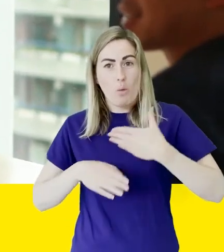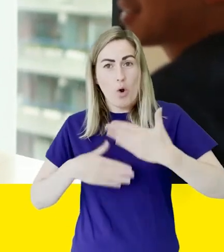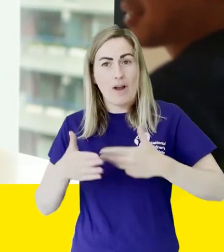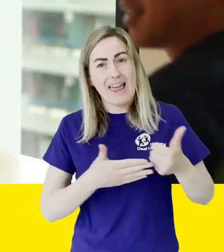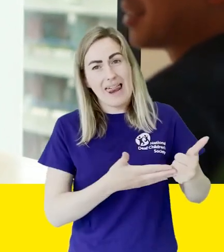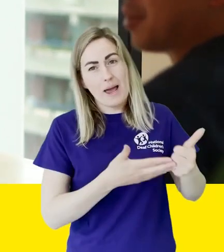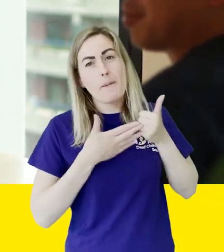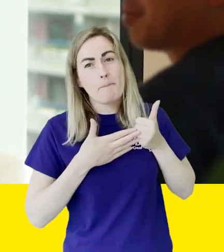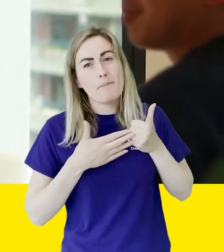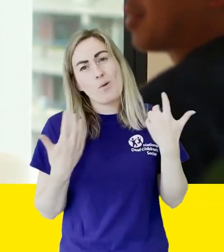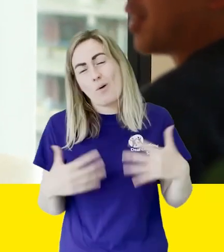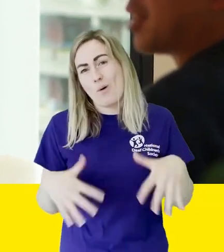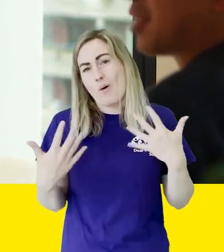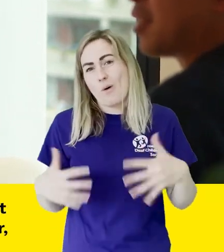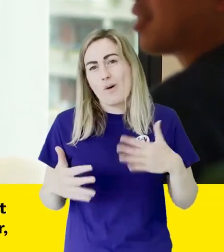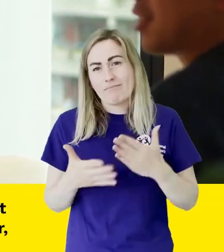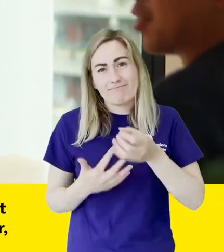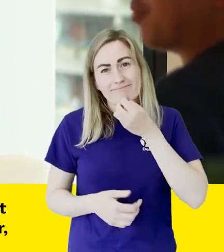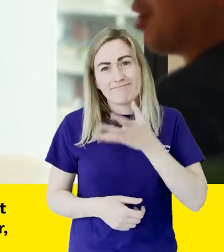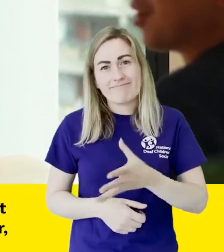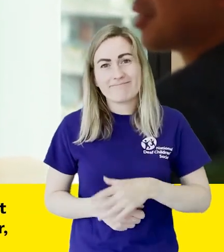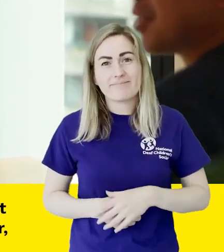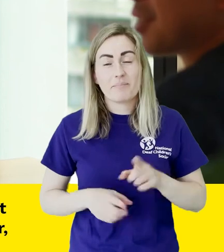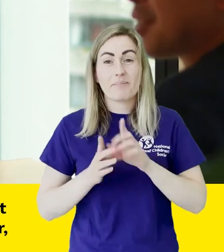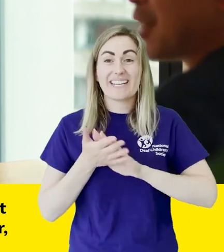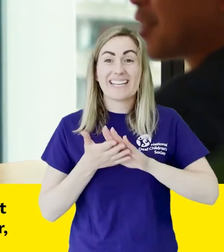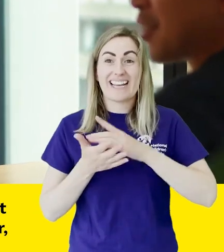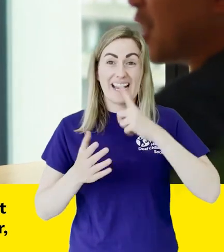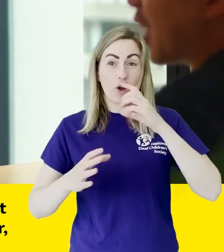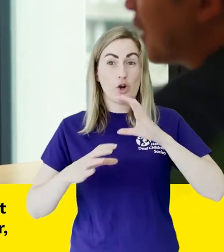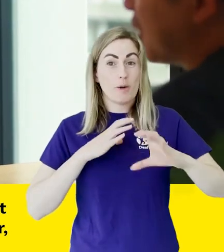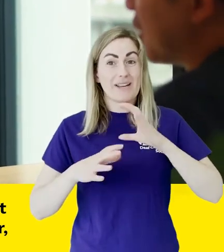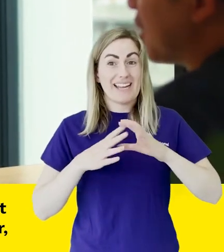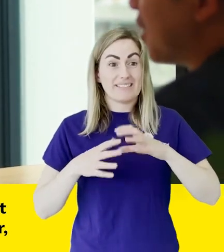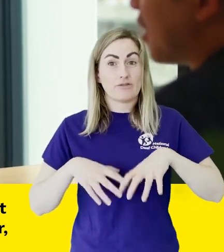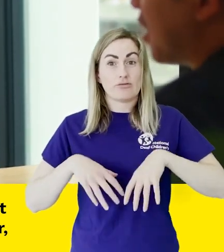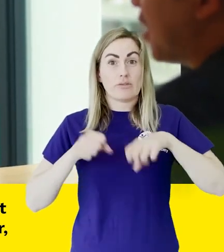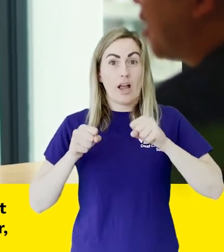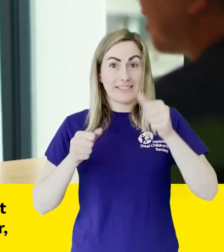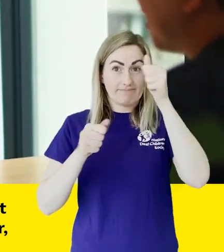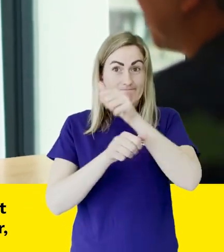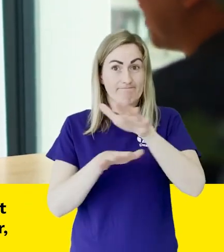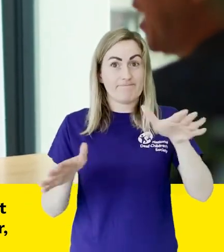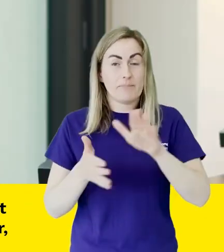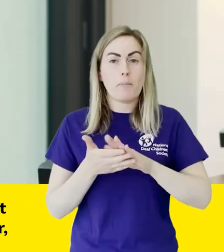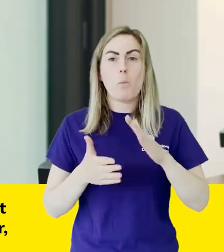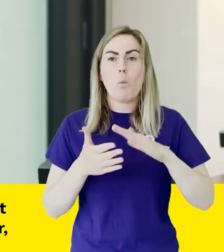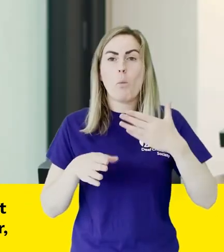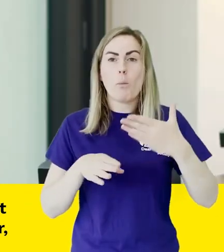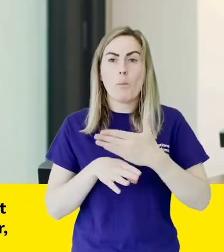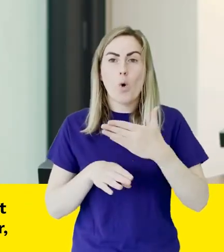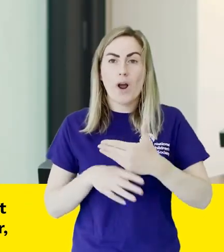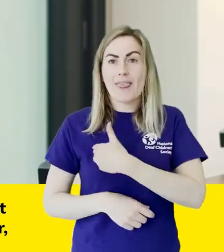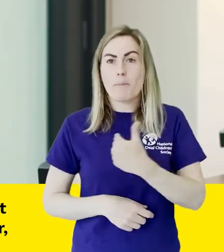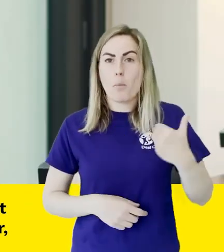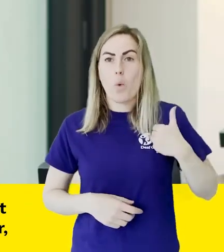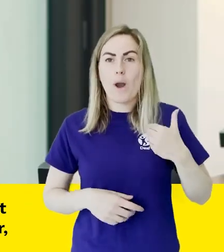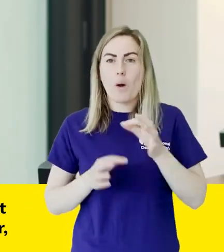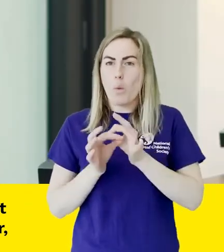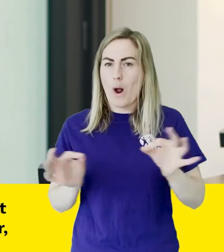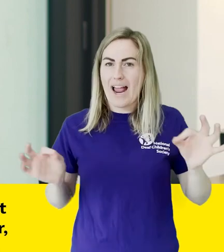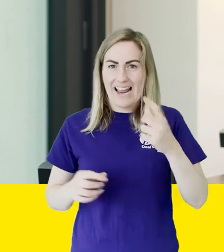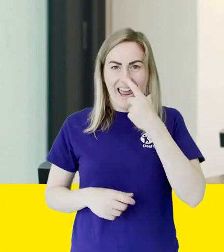me and my working style. So I was just communicating at the start that I like to work in the morning when